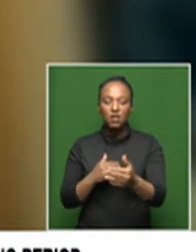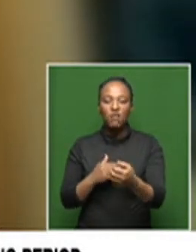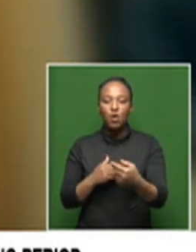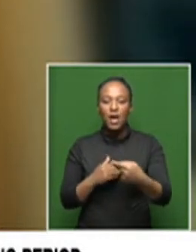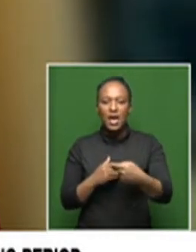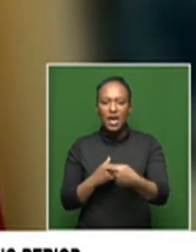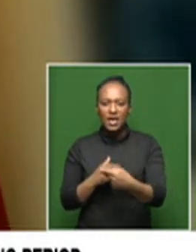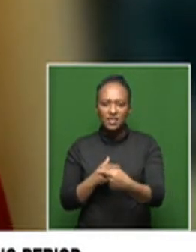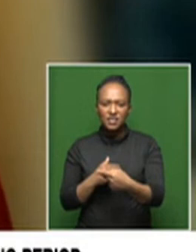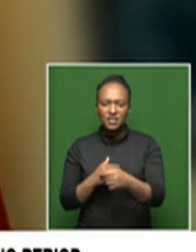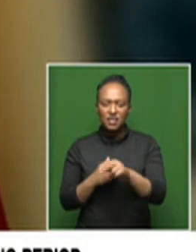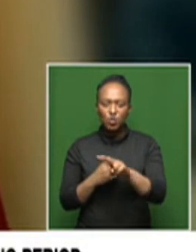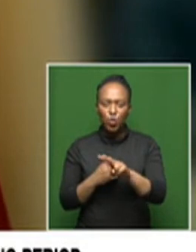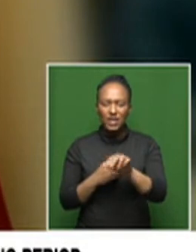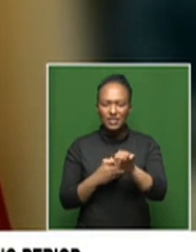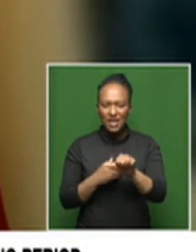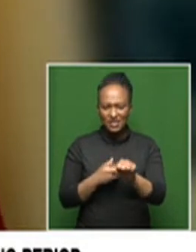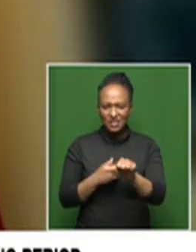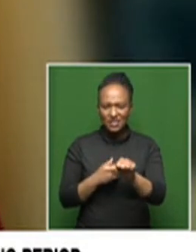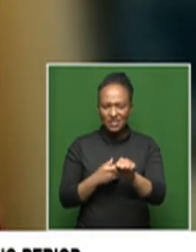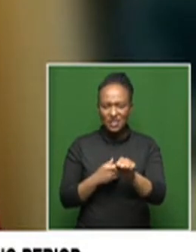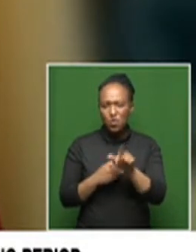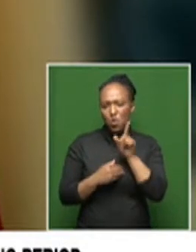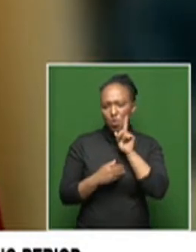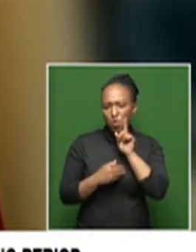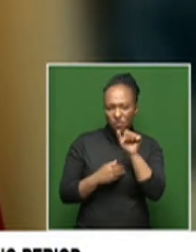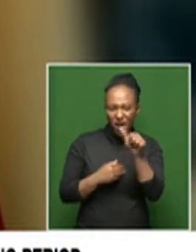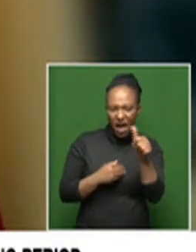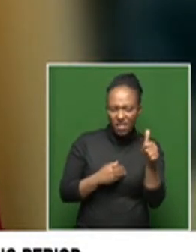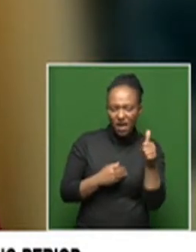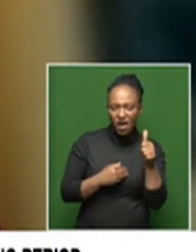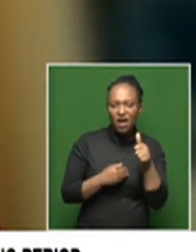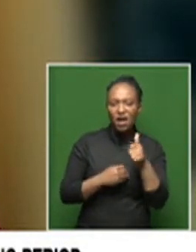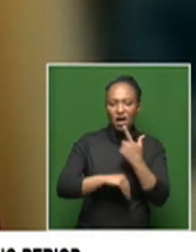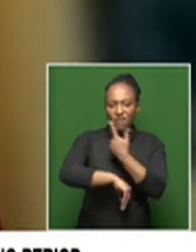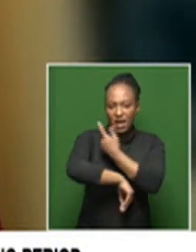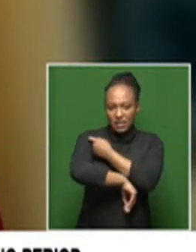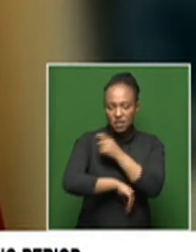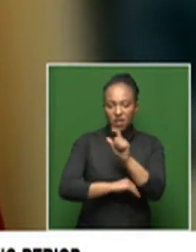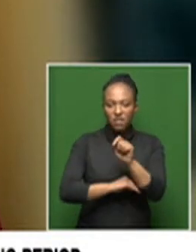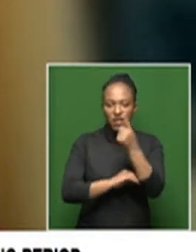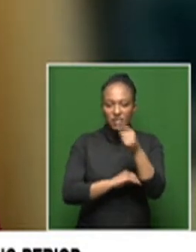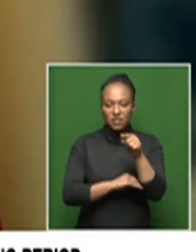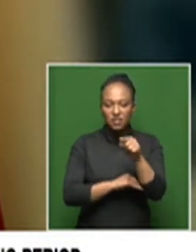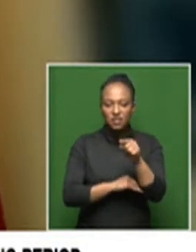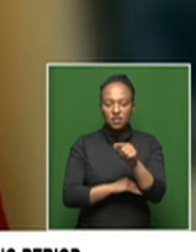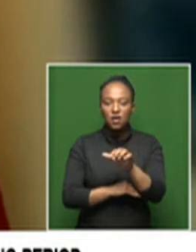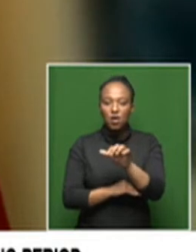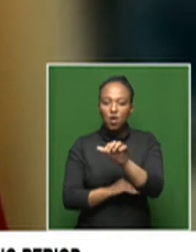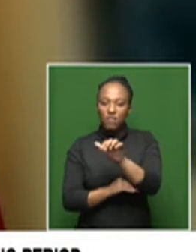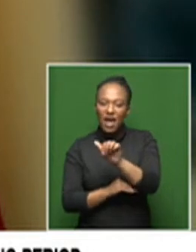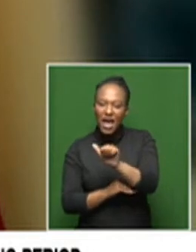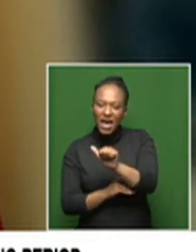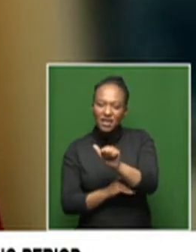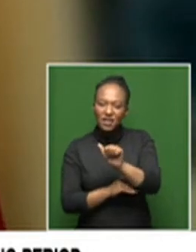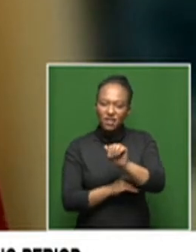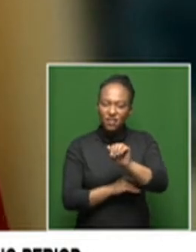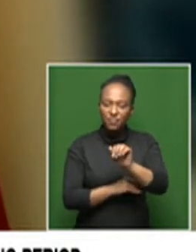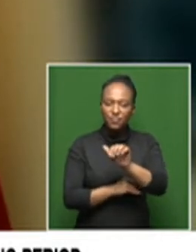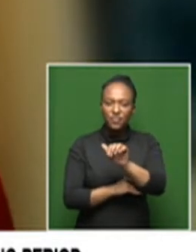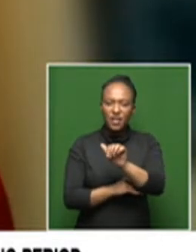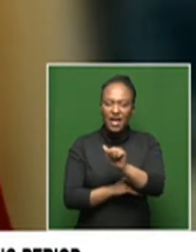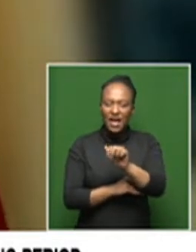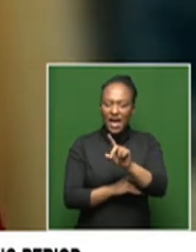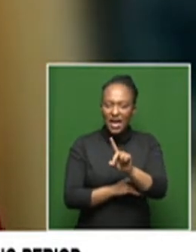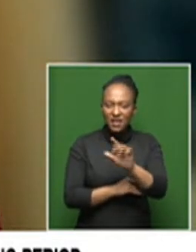So we're going to be exploring with other vaccines. And the first one we'll explore is an Ad5 vaccine boost. And this